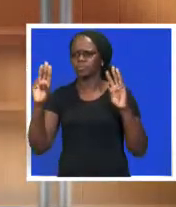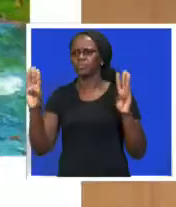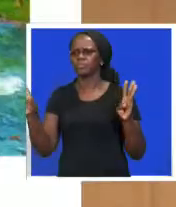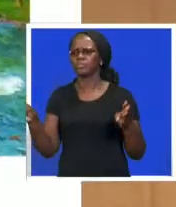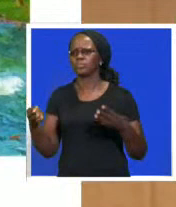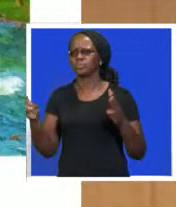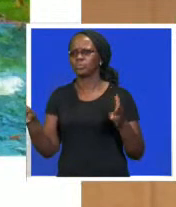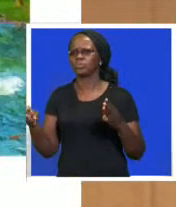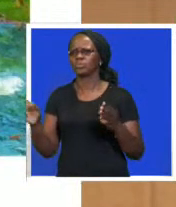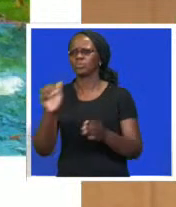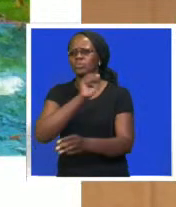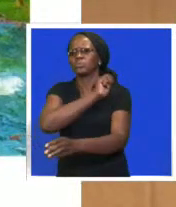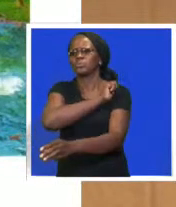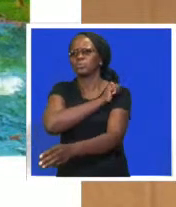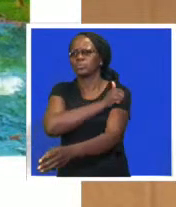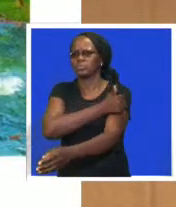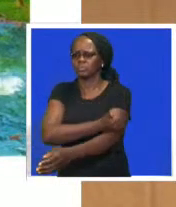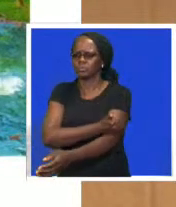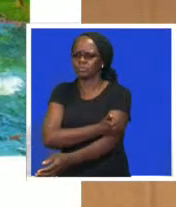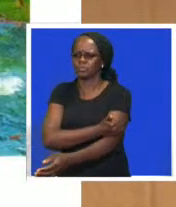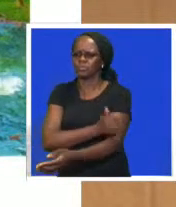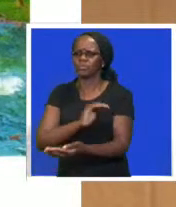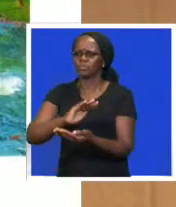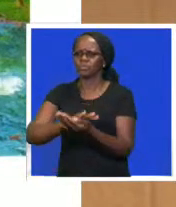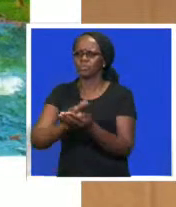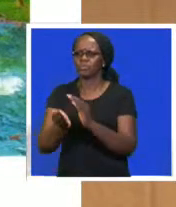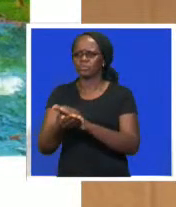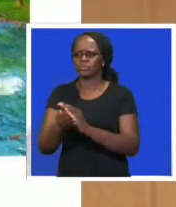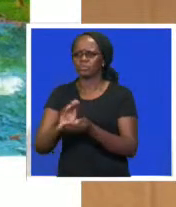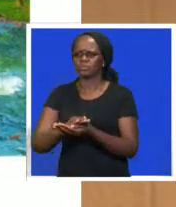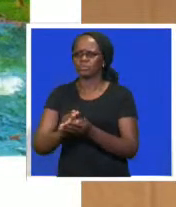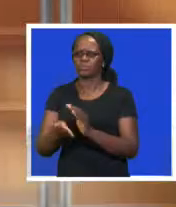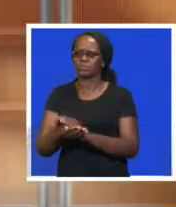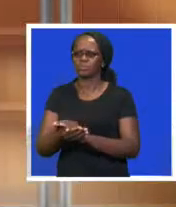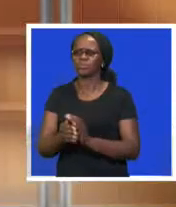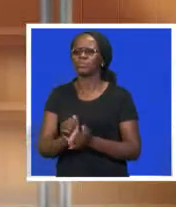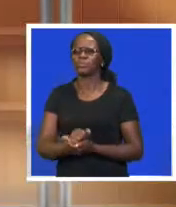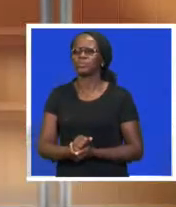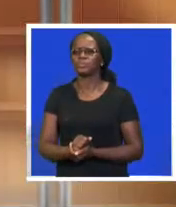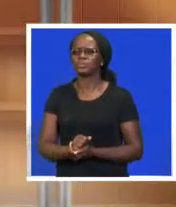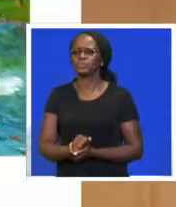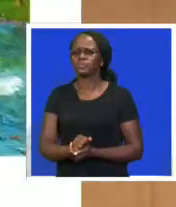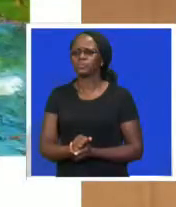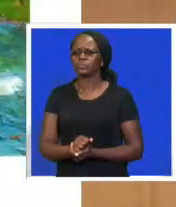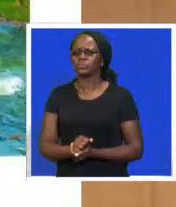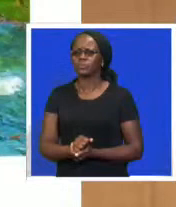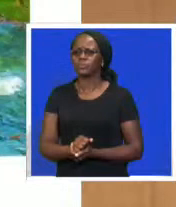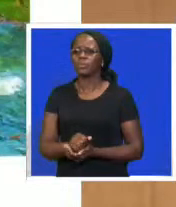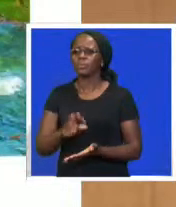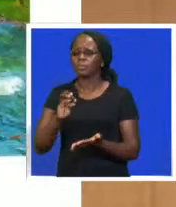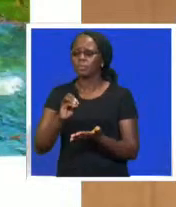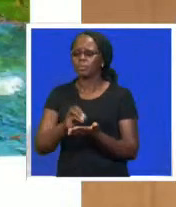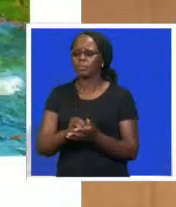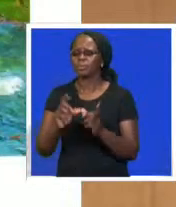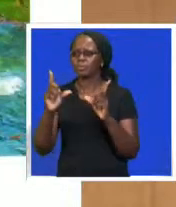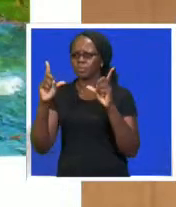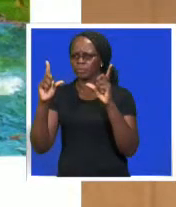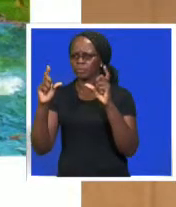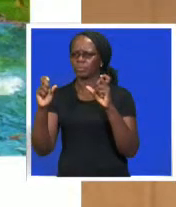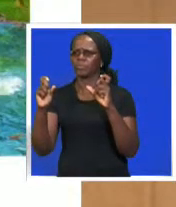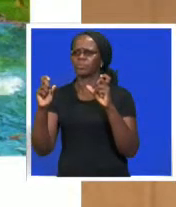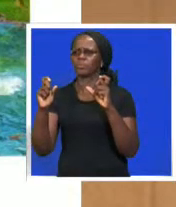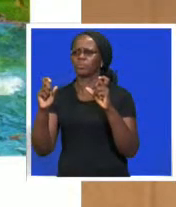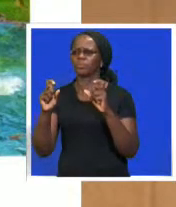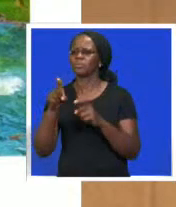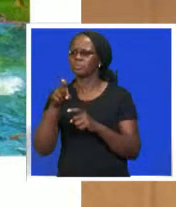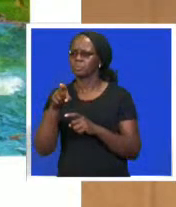creation. People's authority over creation. As you can see here, my picture.